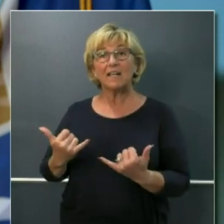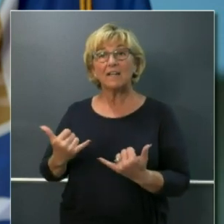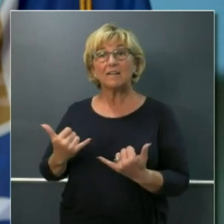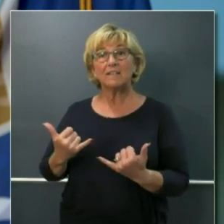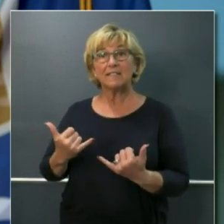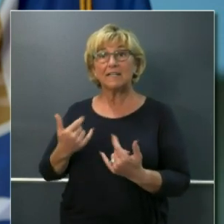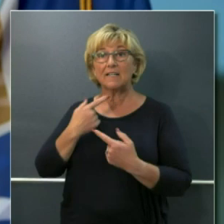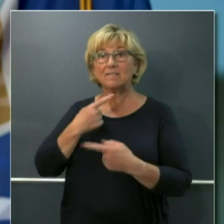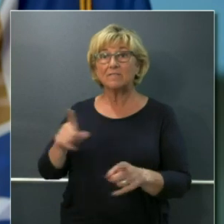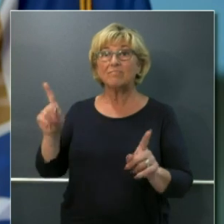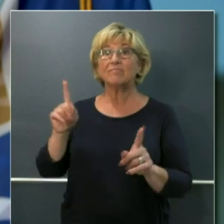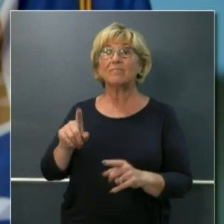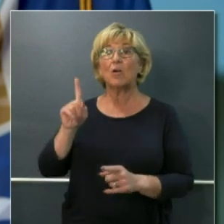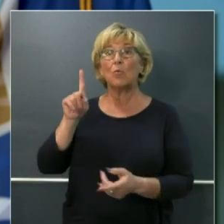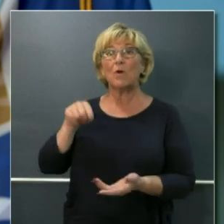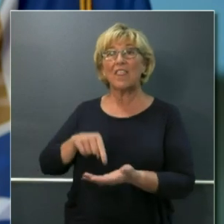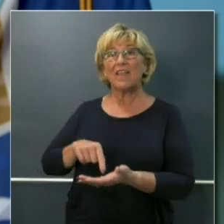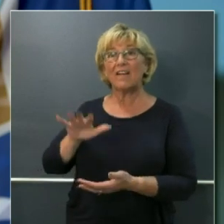announced there were